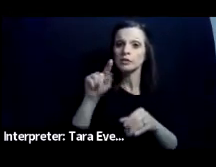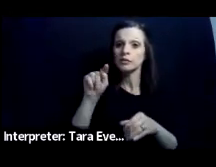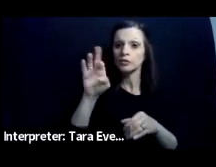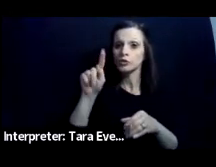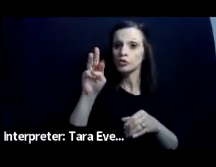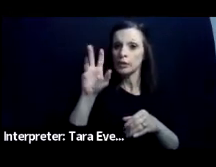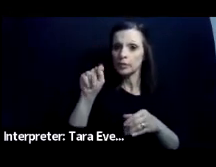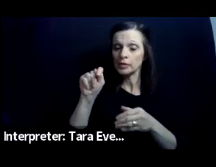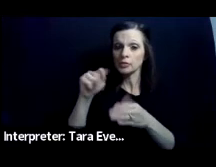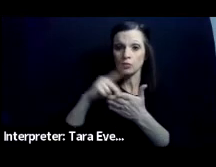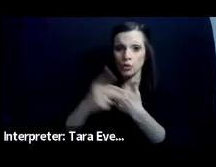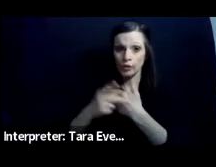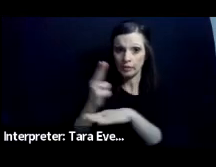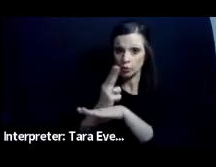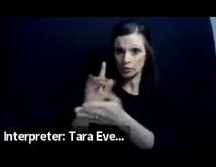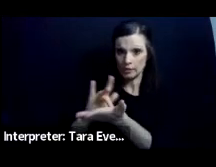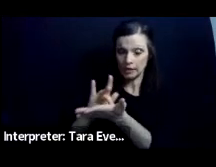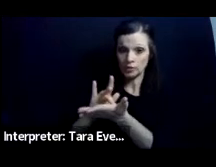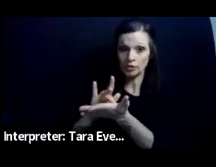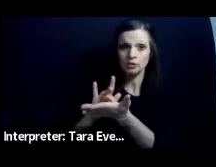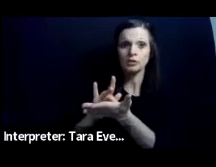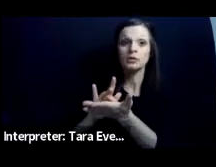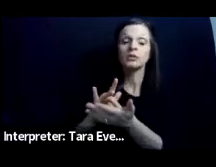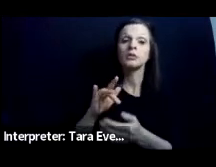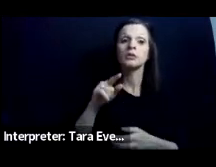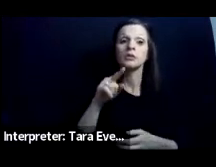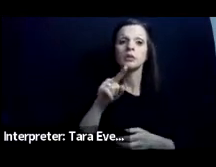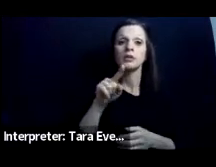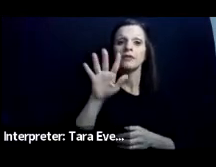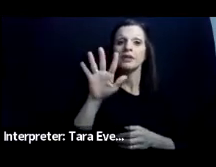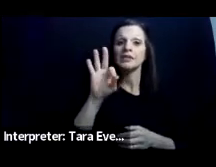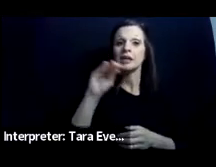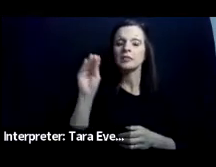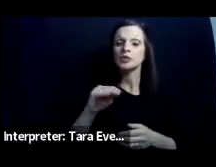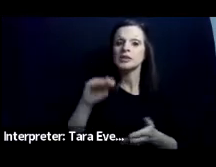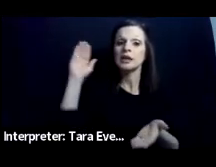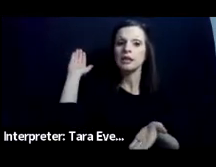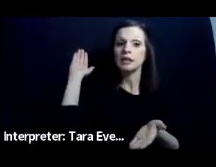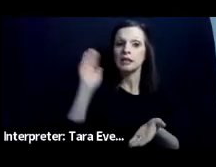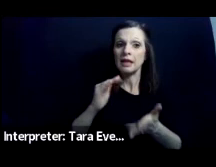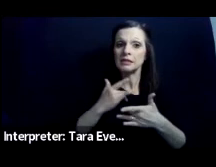they're 59% less likely if they're to experience a